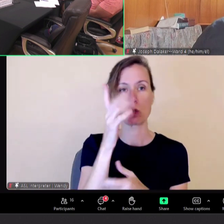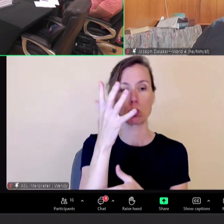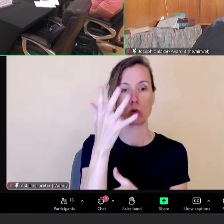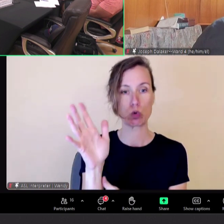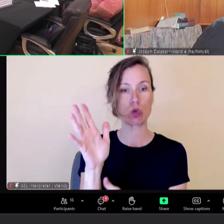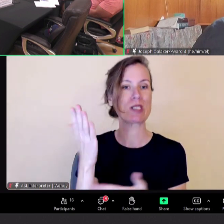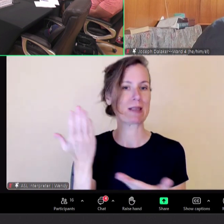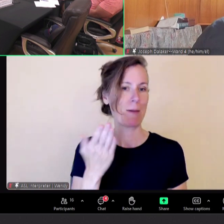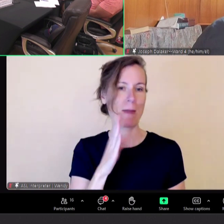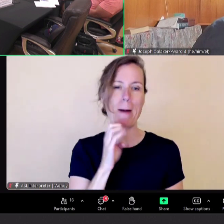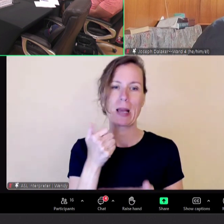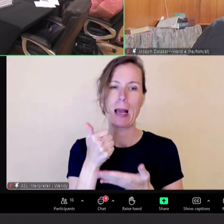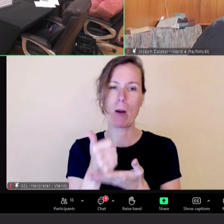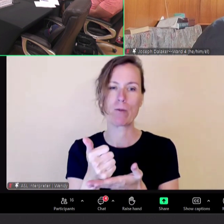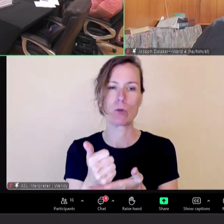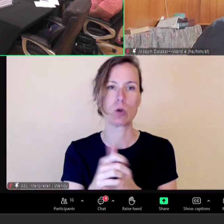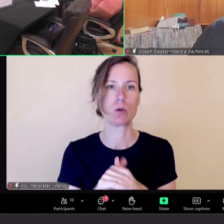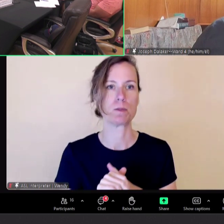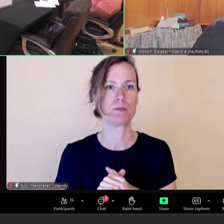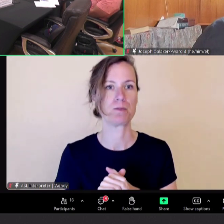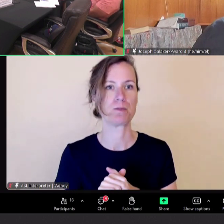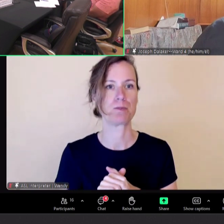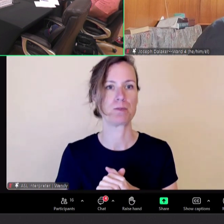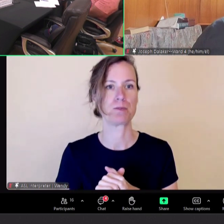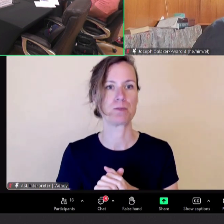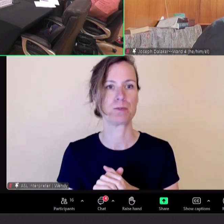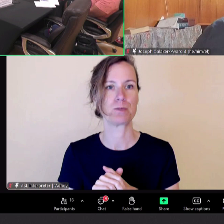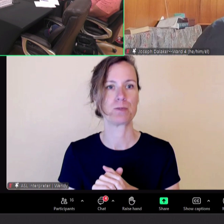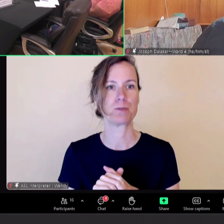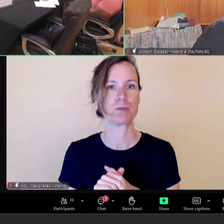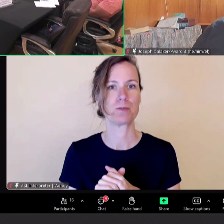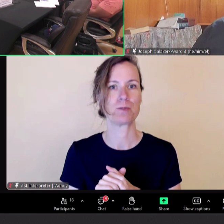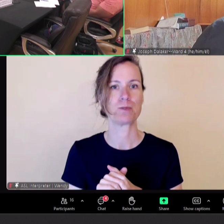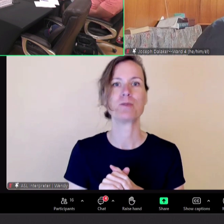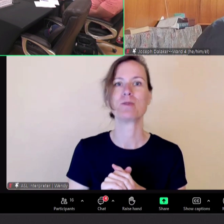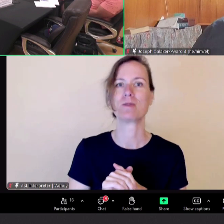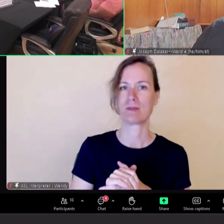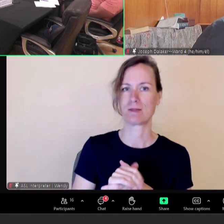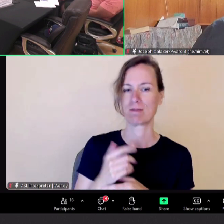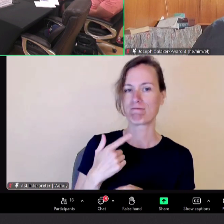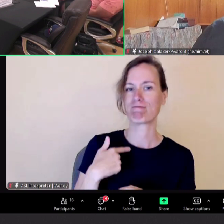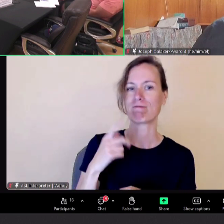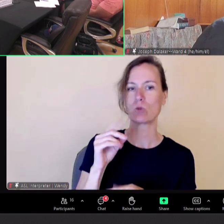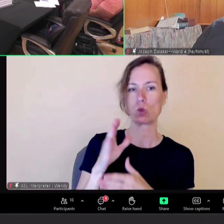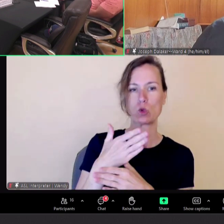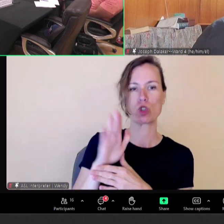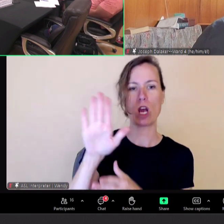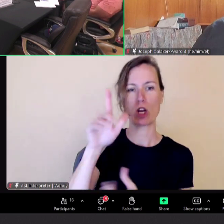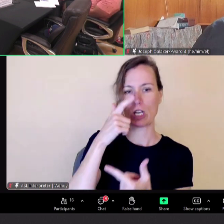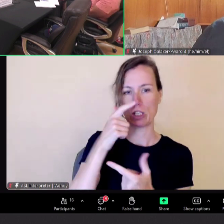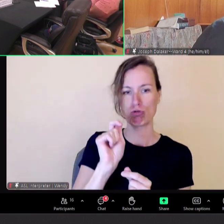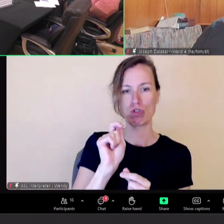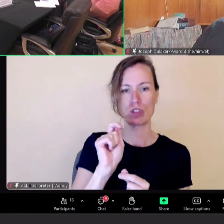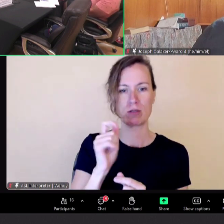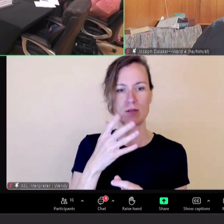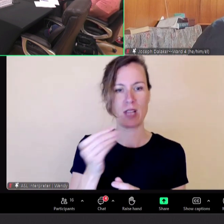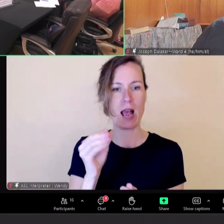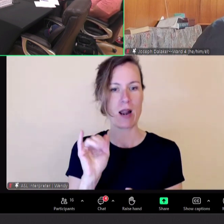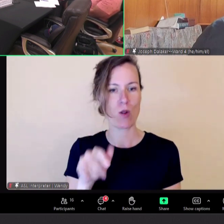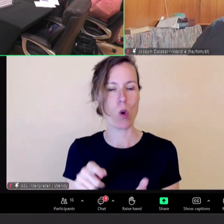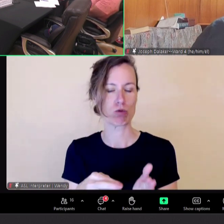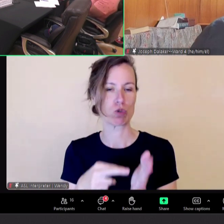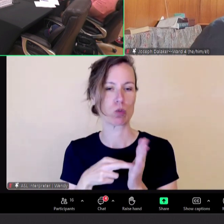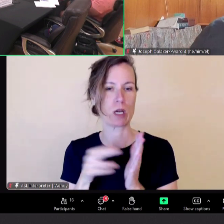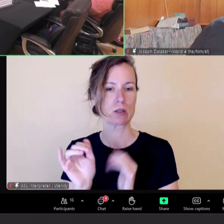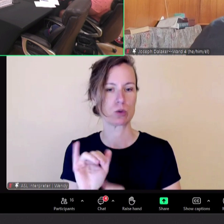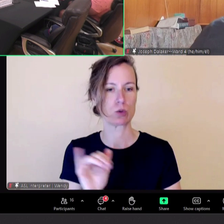are. I've definitely shared that interest and request already. All right. Well, this is the end of my hot